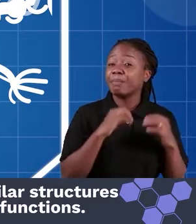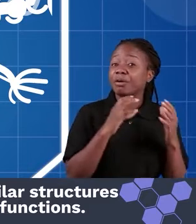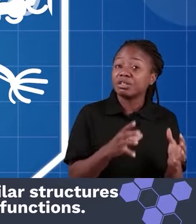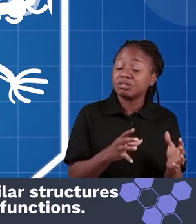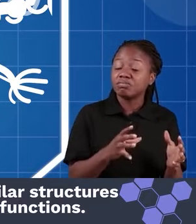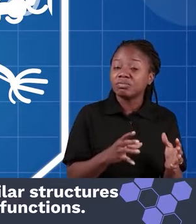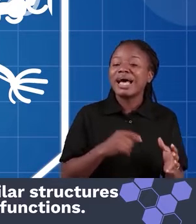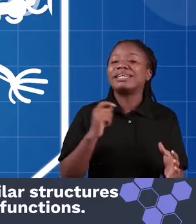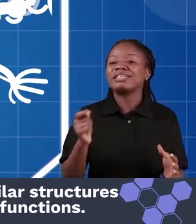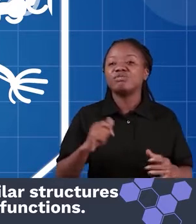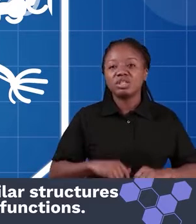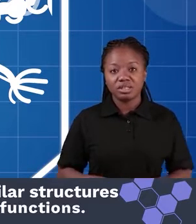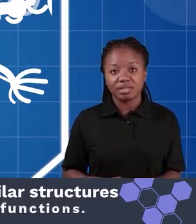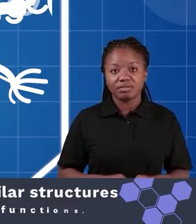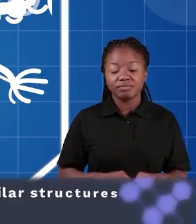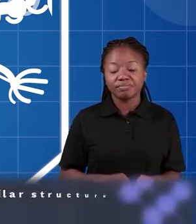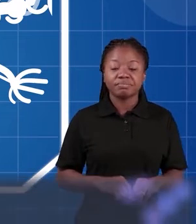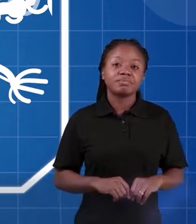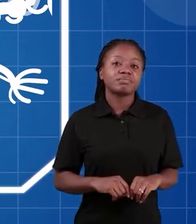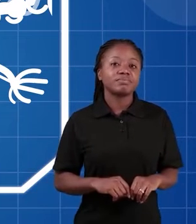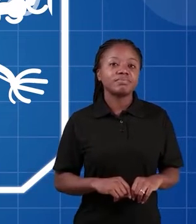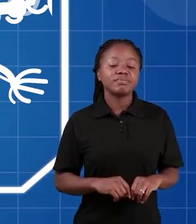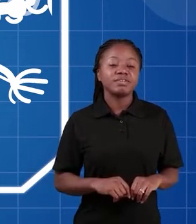vertebrates like birds and even lizards.